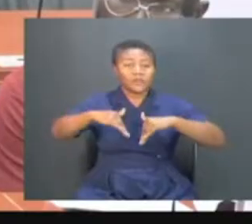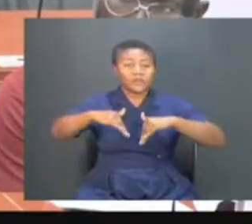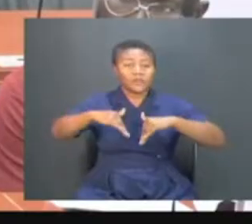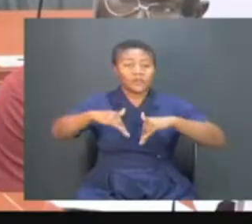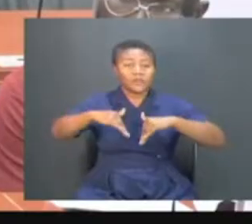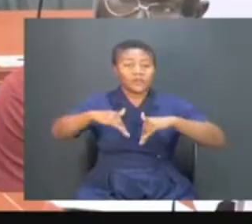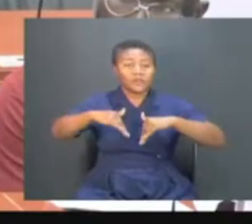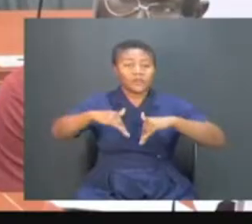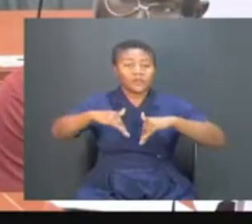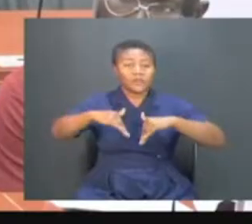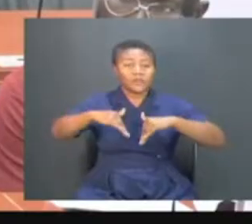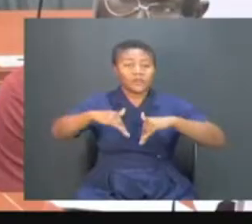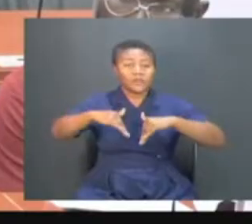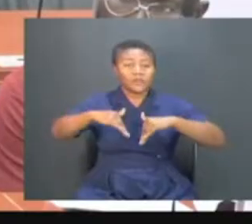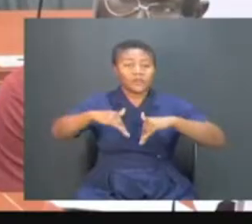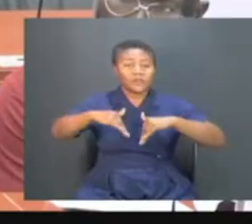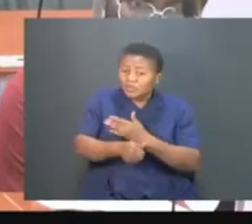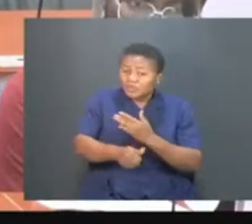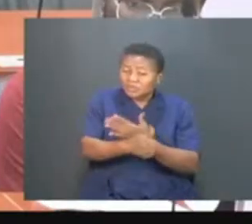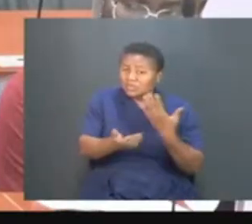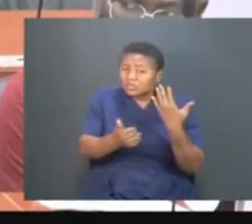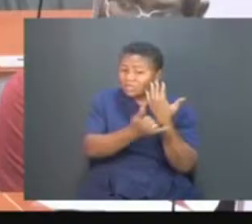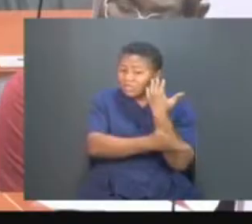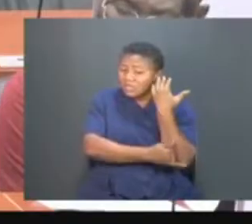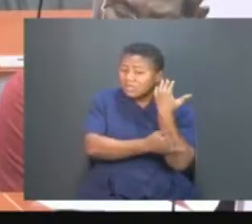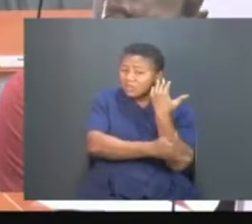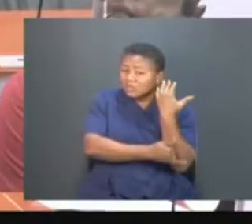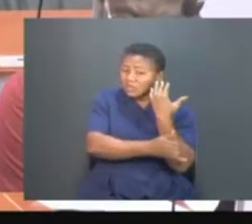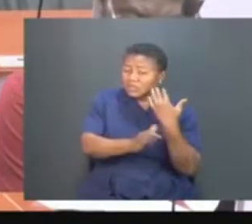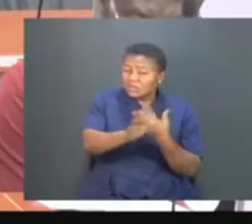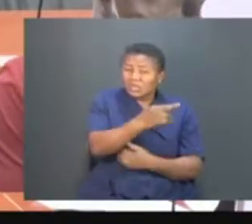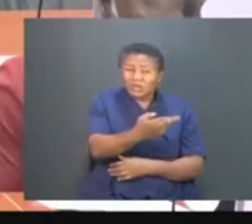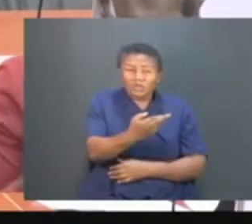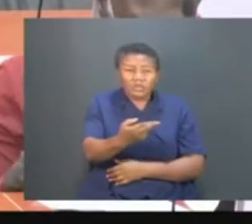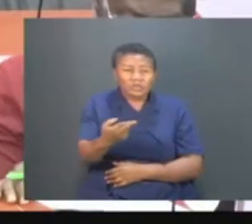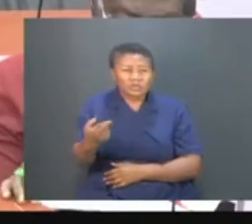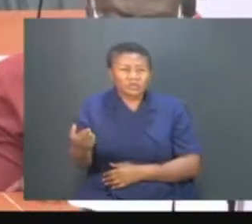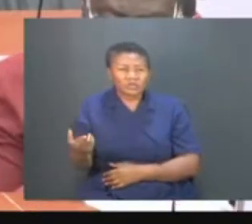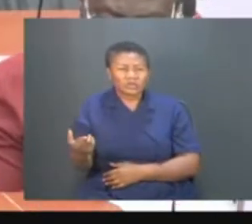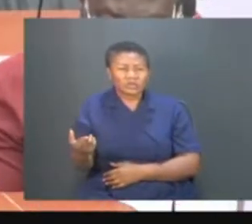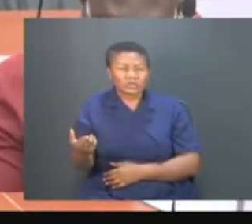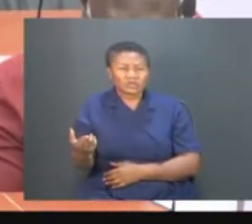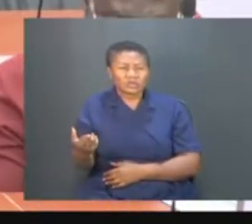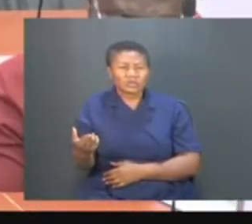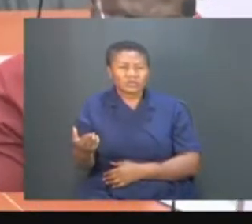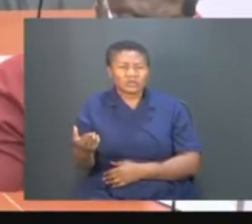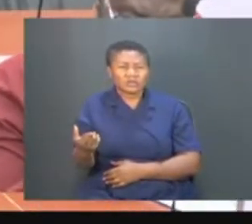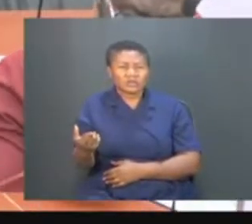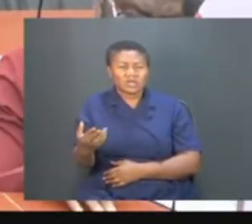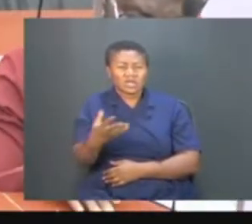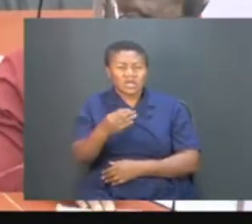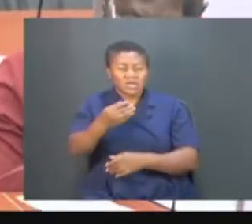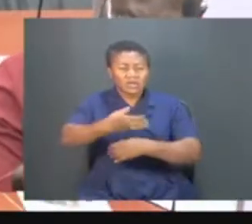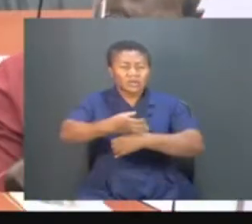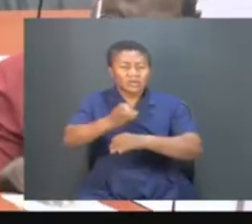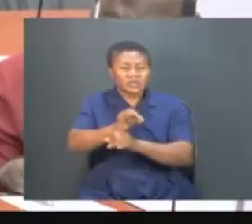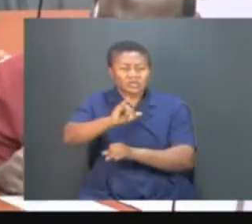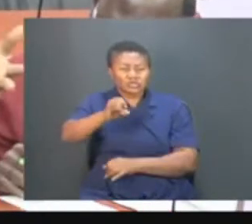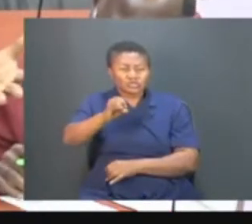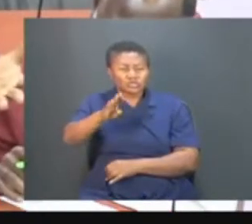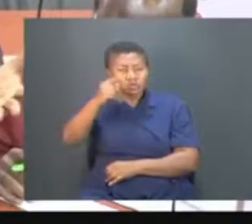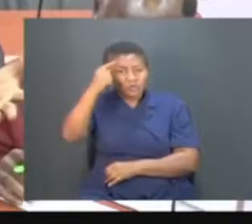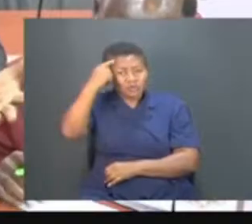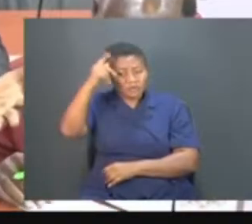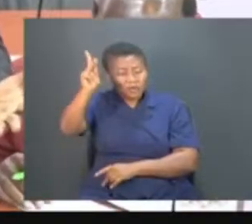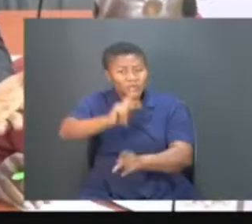structures. We already have, in the name of politics and creating jobs for the boys. Is it what we want